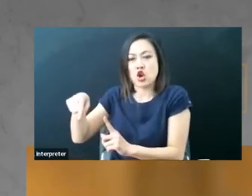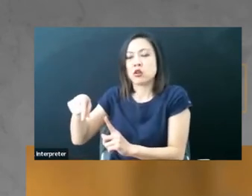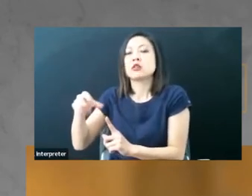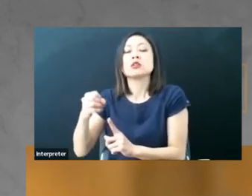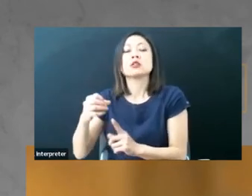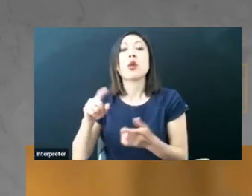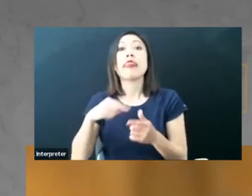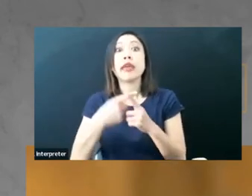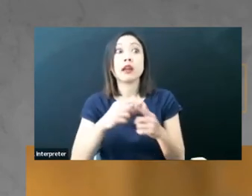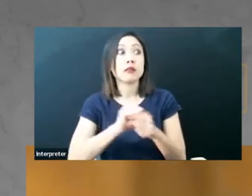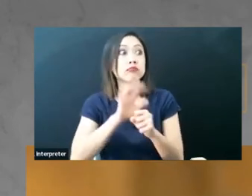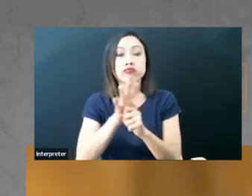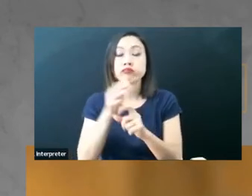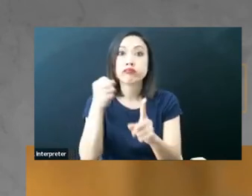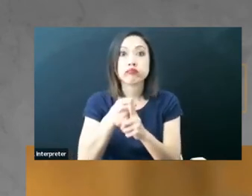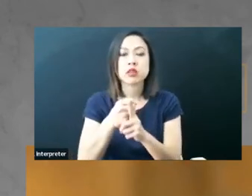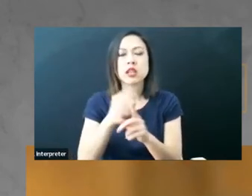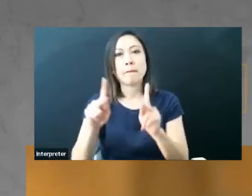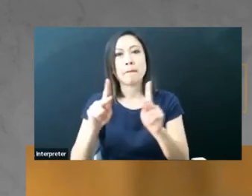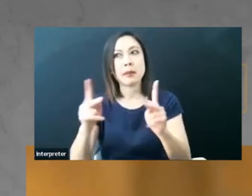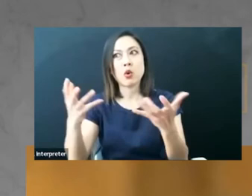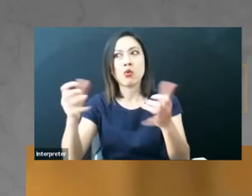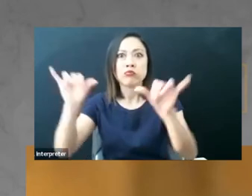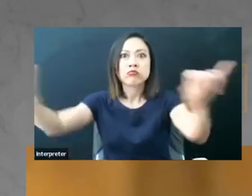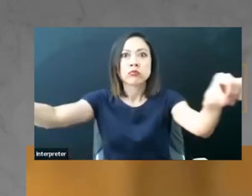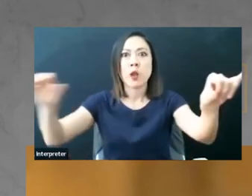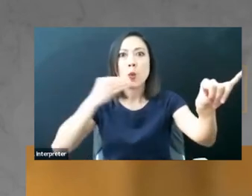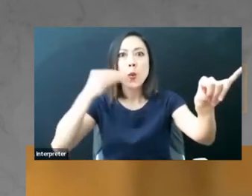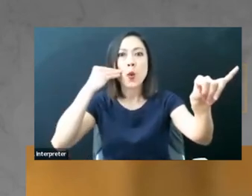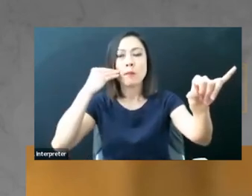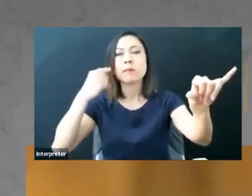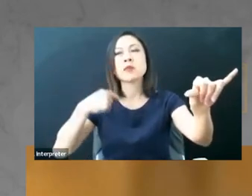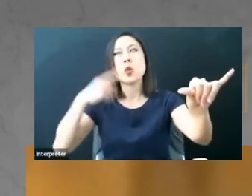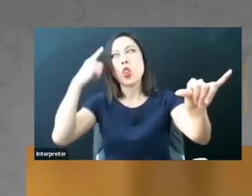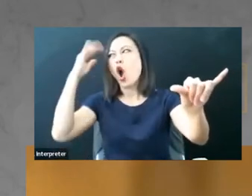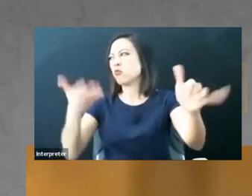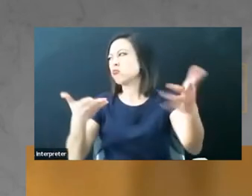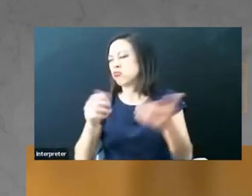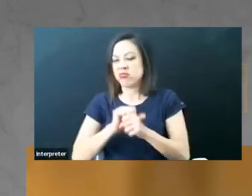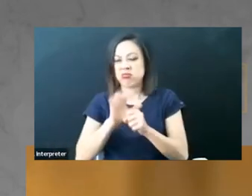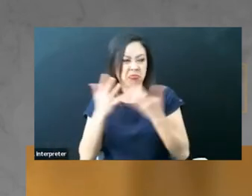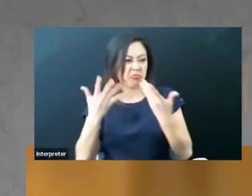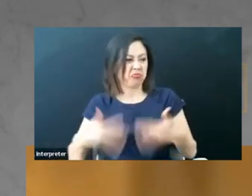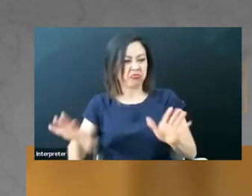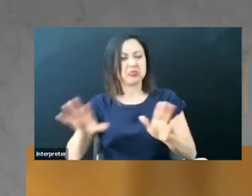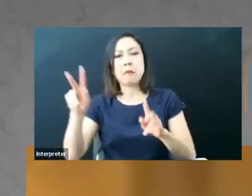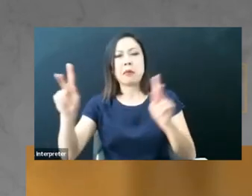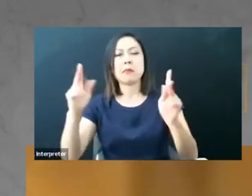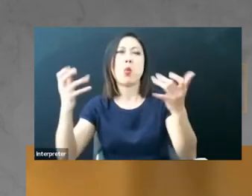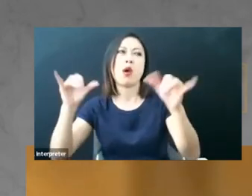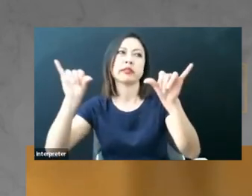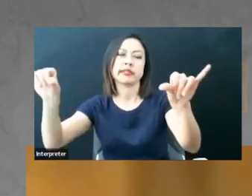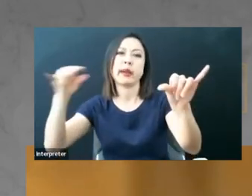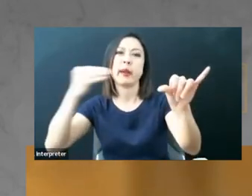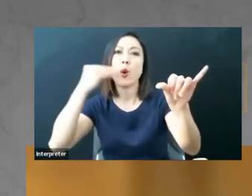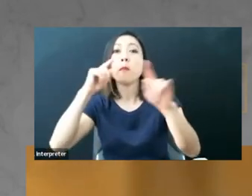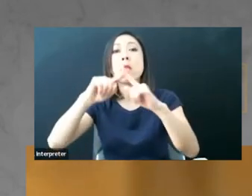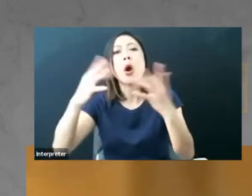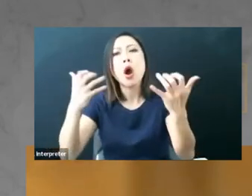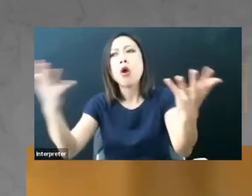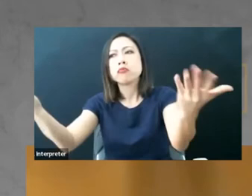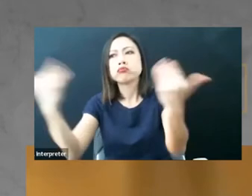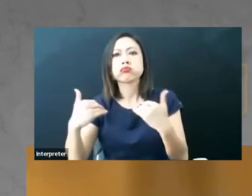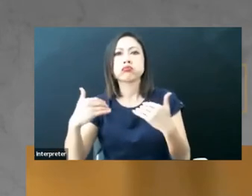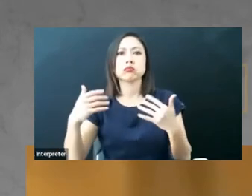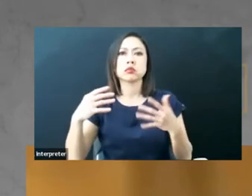people are going to want to continue to have the productivity lift that comes from being at home, but we want people back in the office at least sometime.